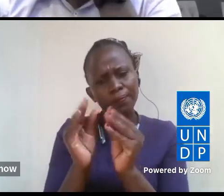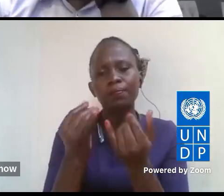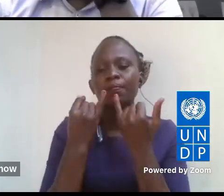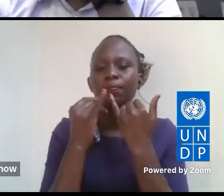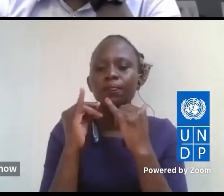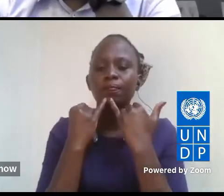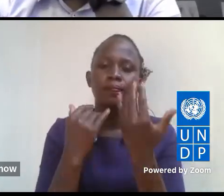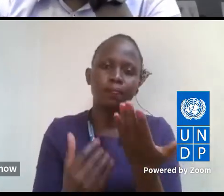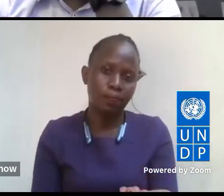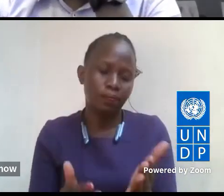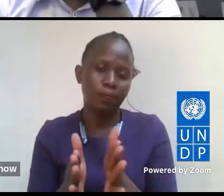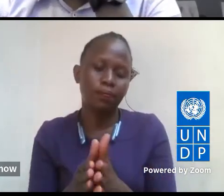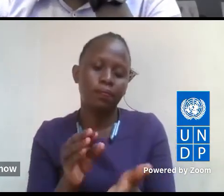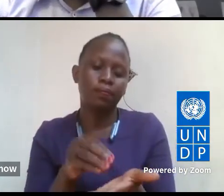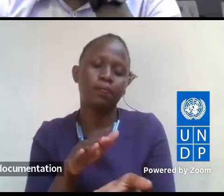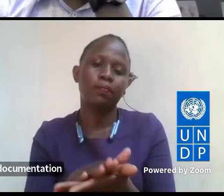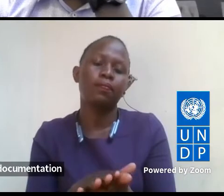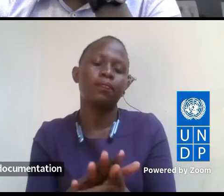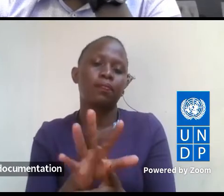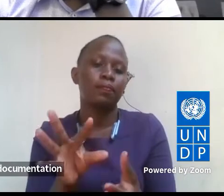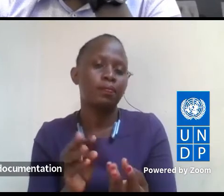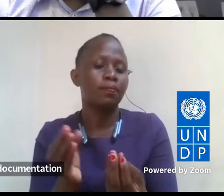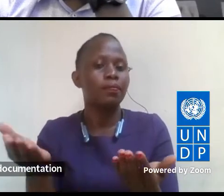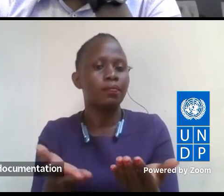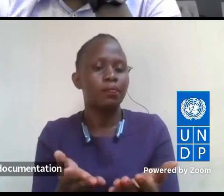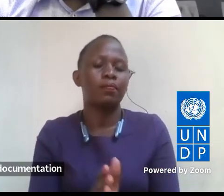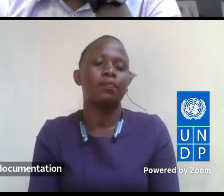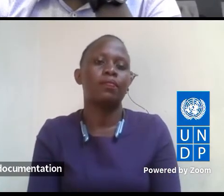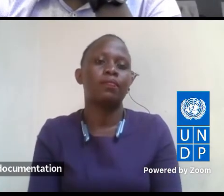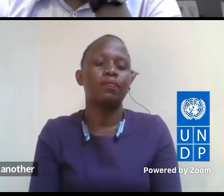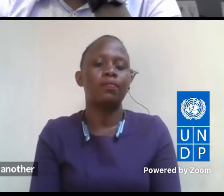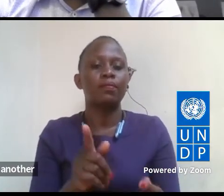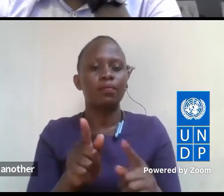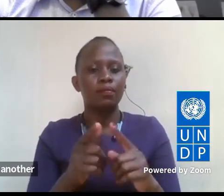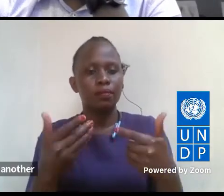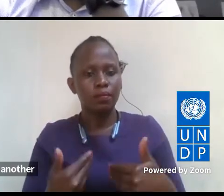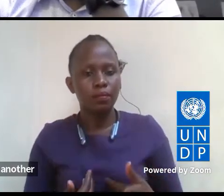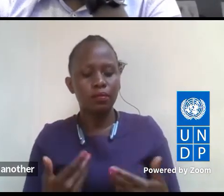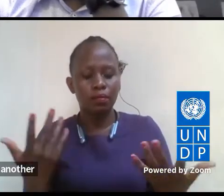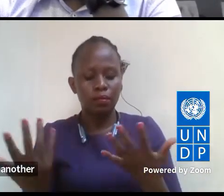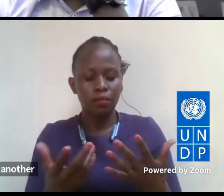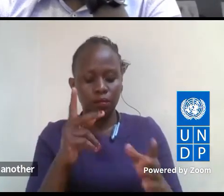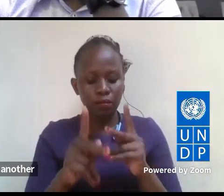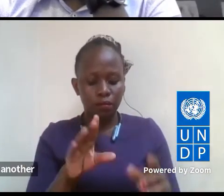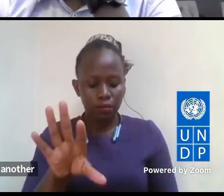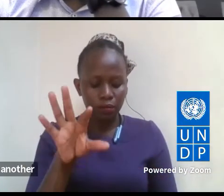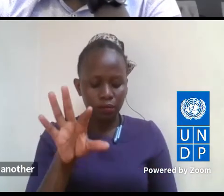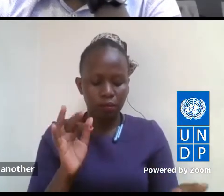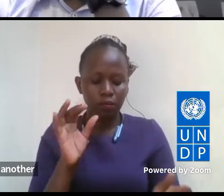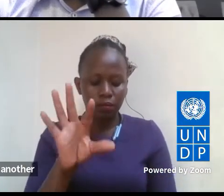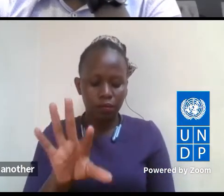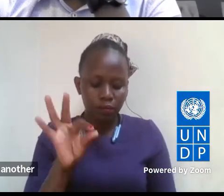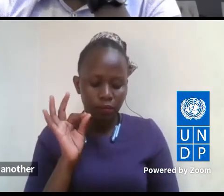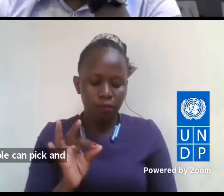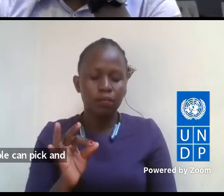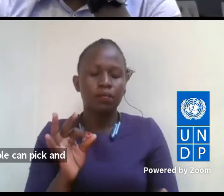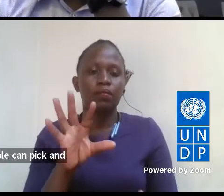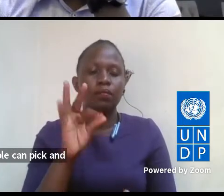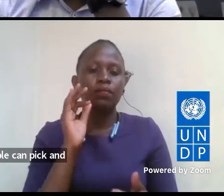and documentation. So we have also very short products out of that people can pick and have a good scan of a sector. So